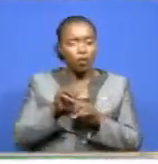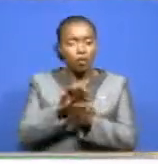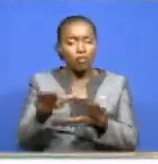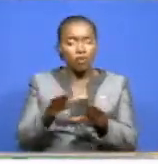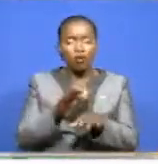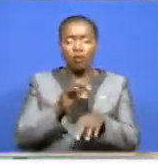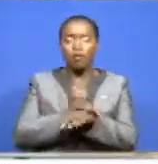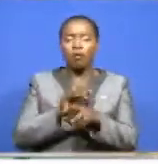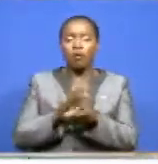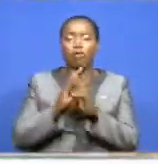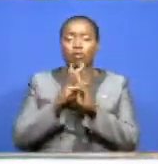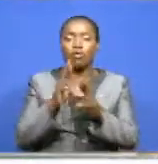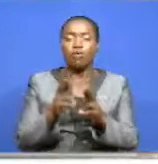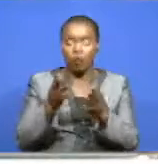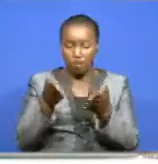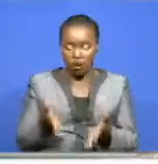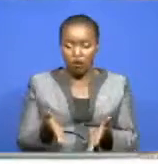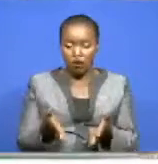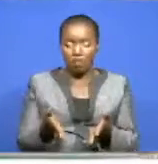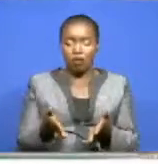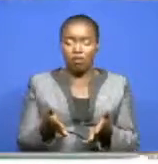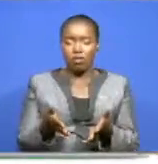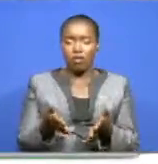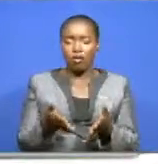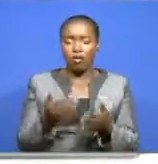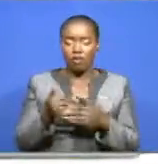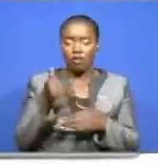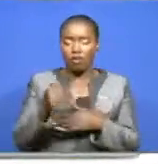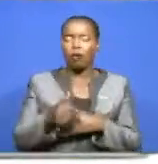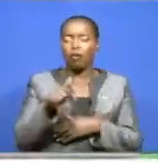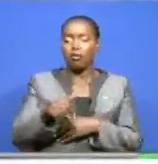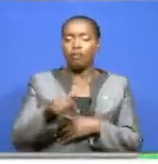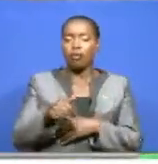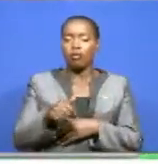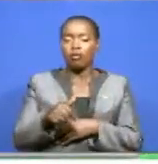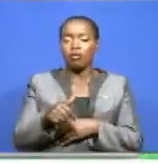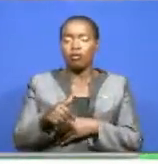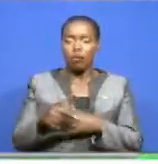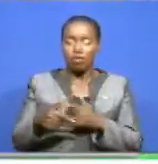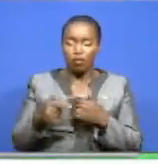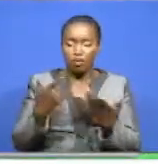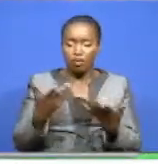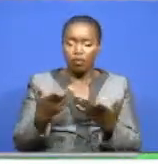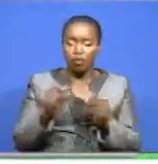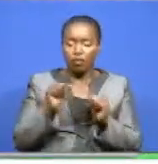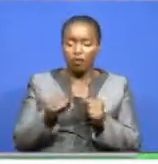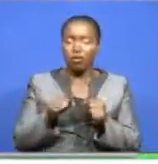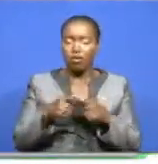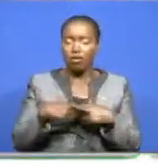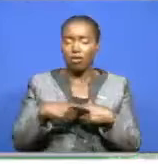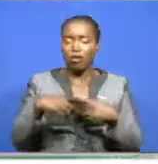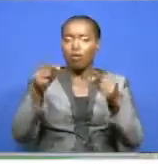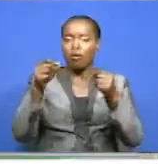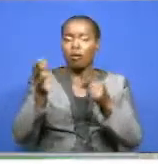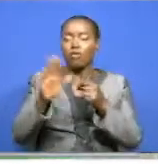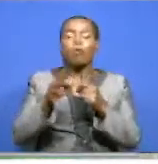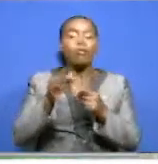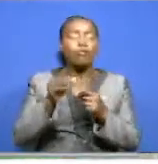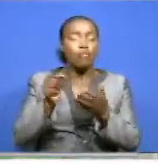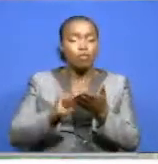very good report. We are here. After today, we are rolling out the signatures. And I believe in